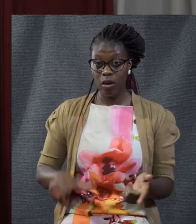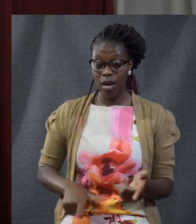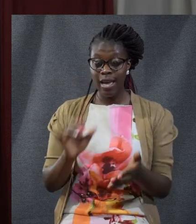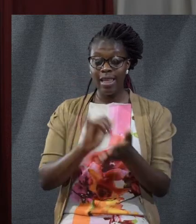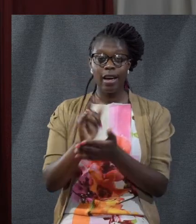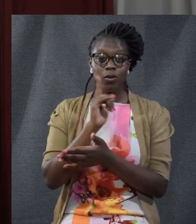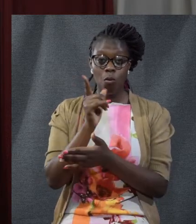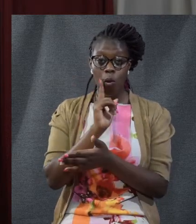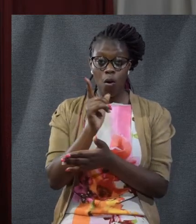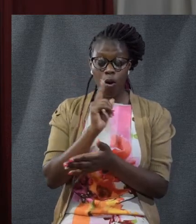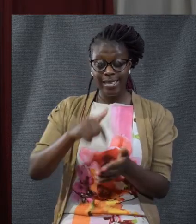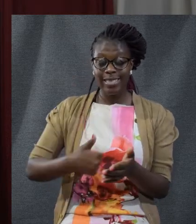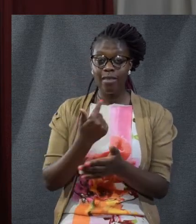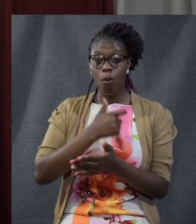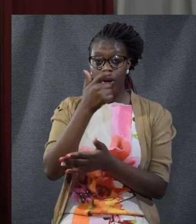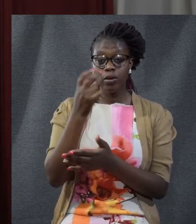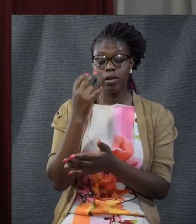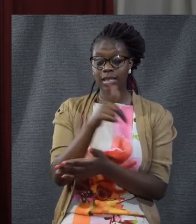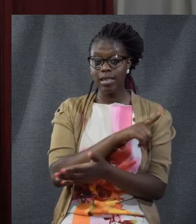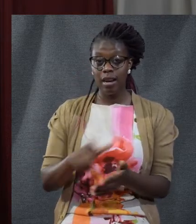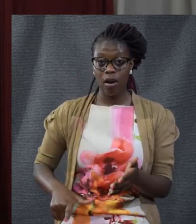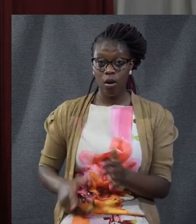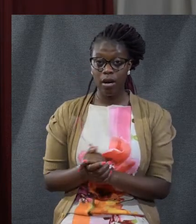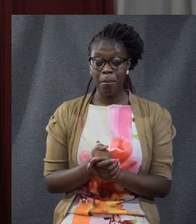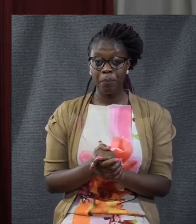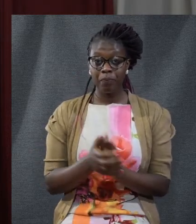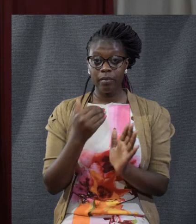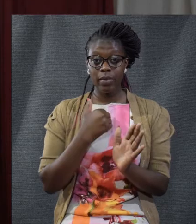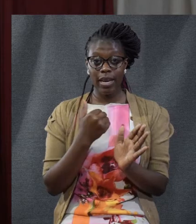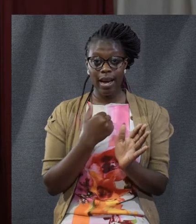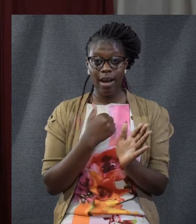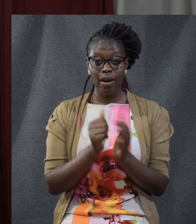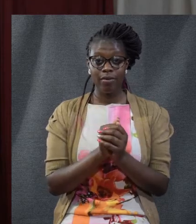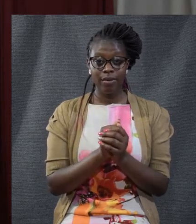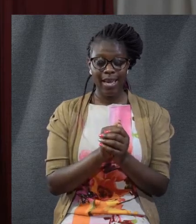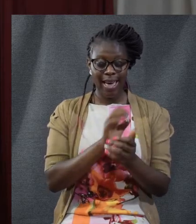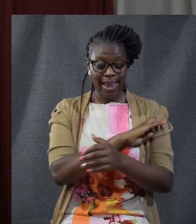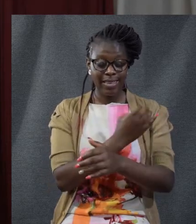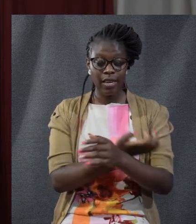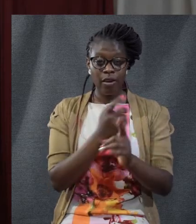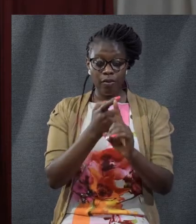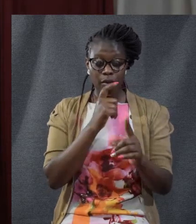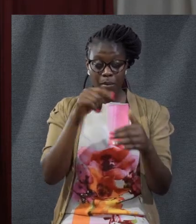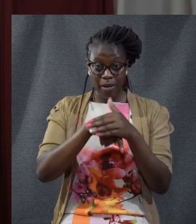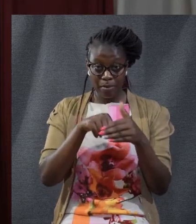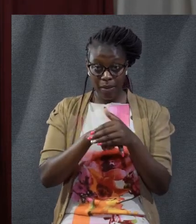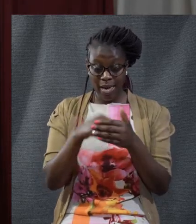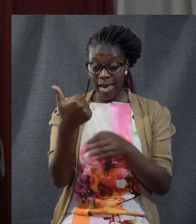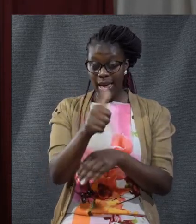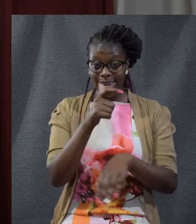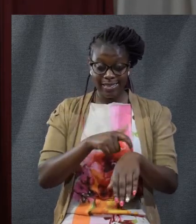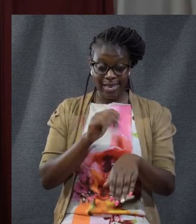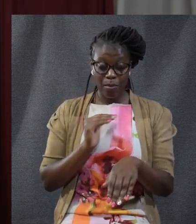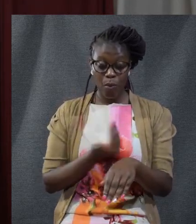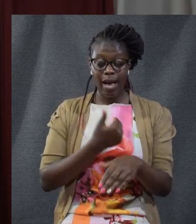Lord. Tomorrow, I have a desire to see the Lord. He has an energy from within. And maybe, let me say this.